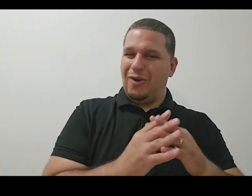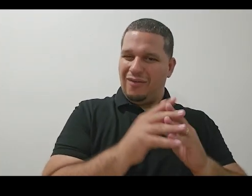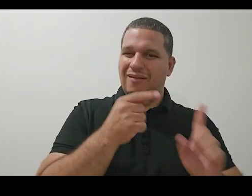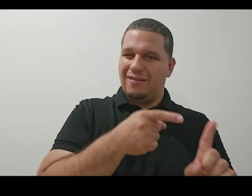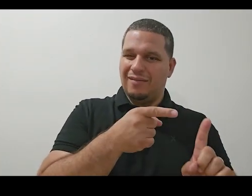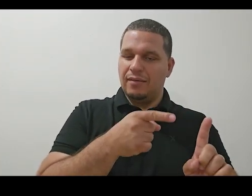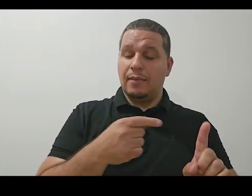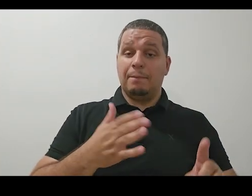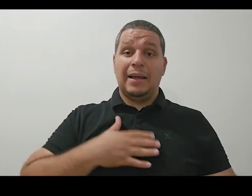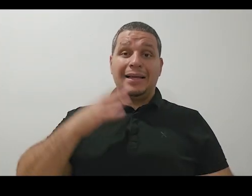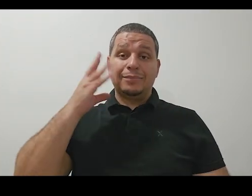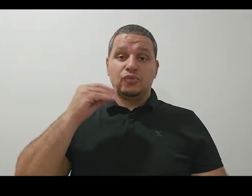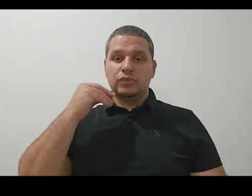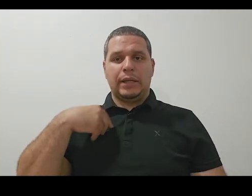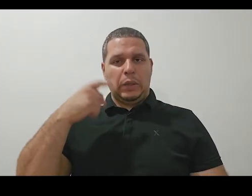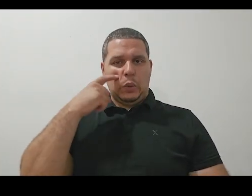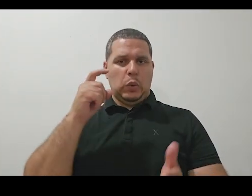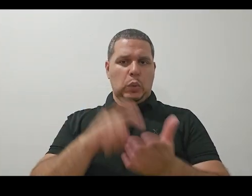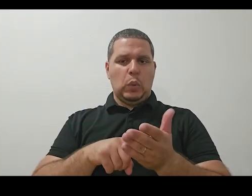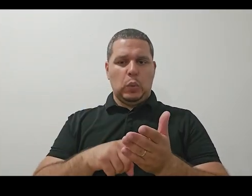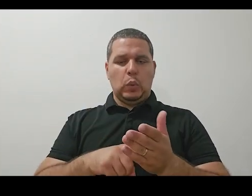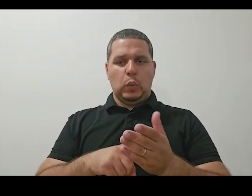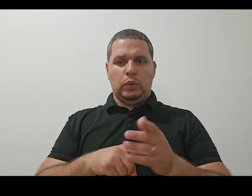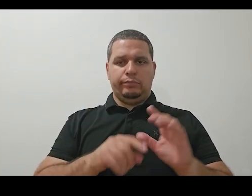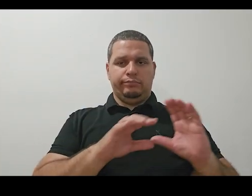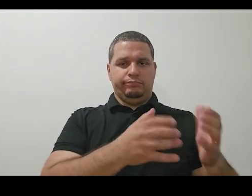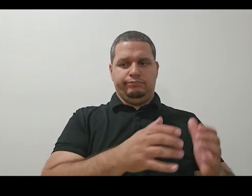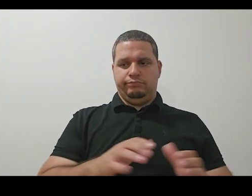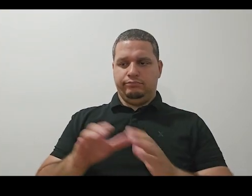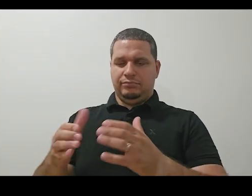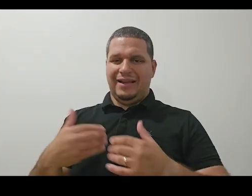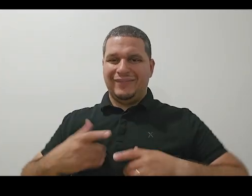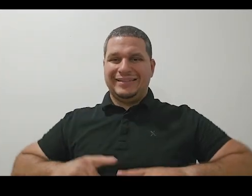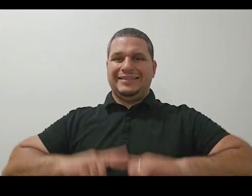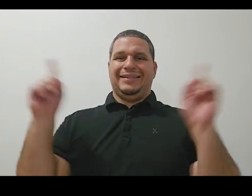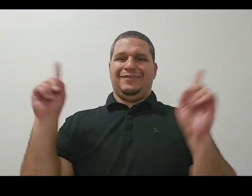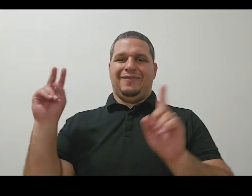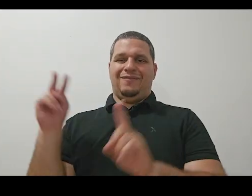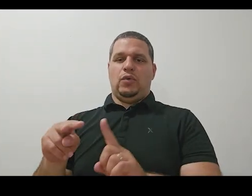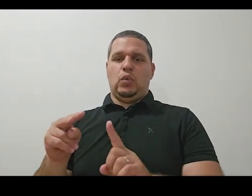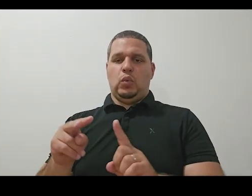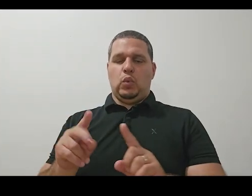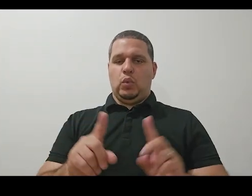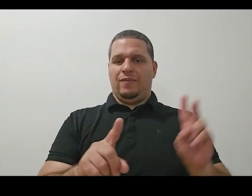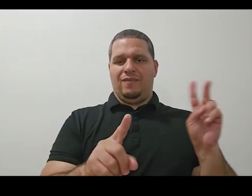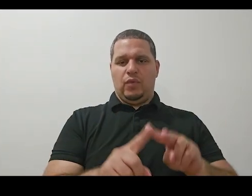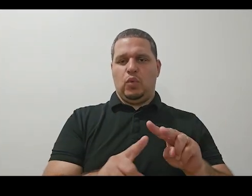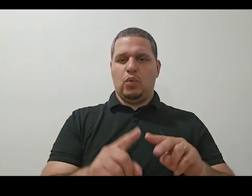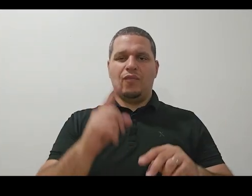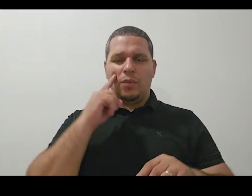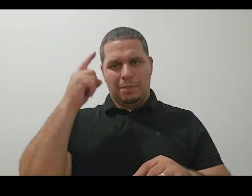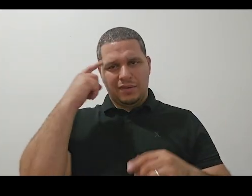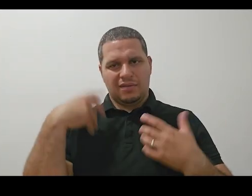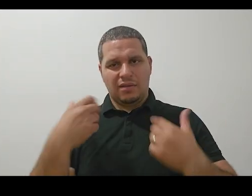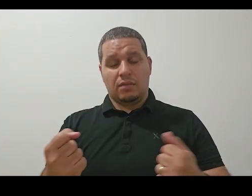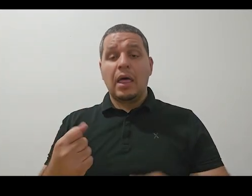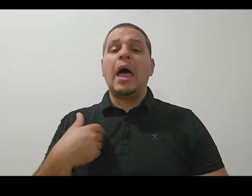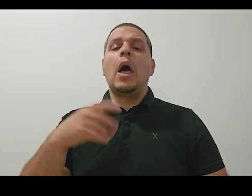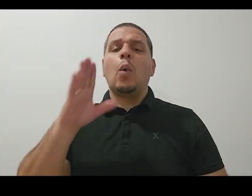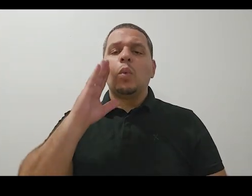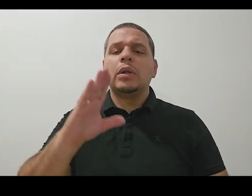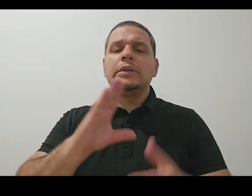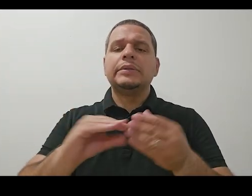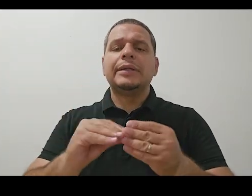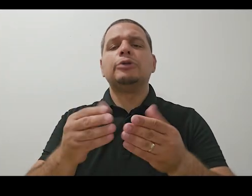experience, I noticed that these two groups may have very different views regarding mental health. I would say in